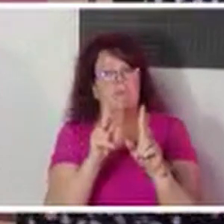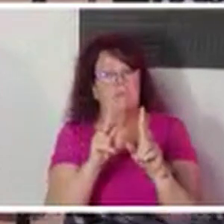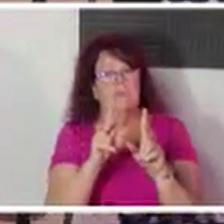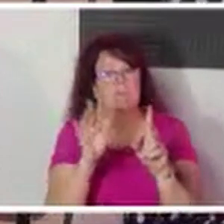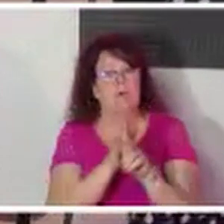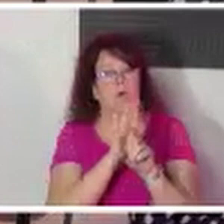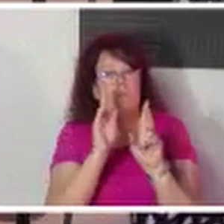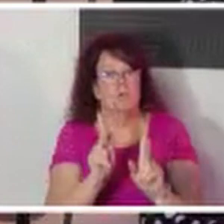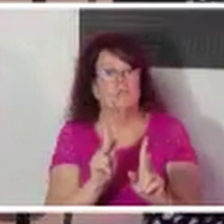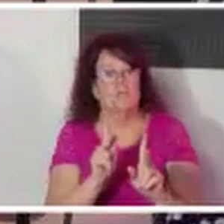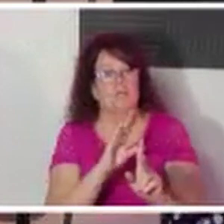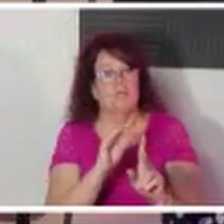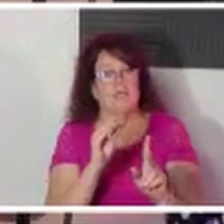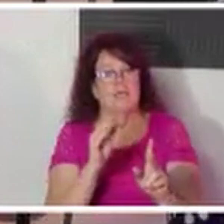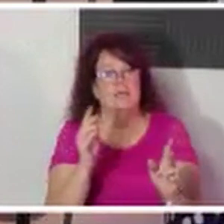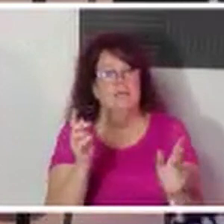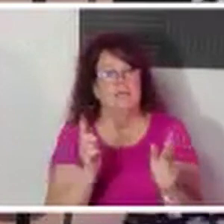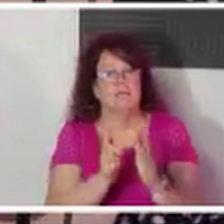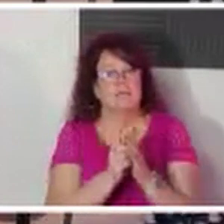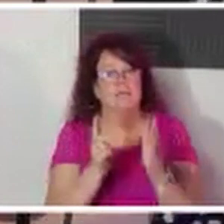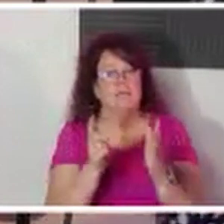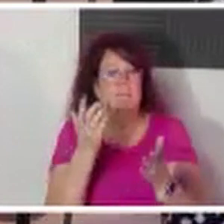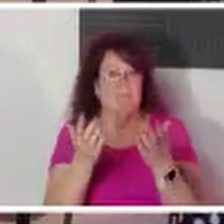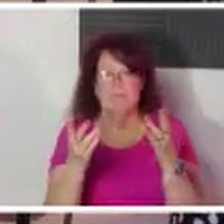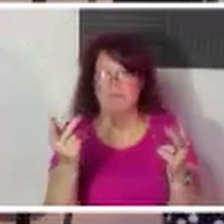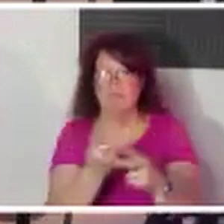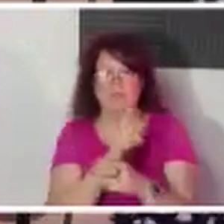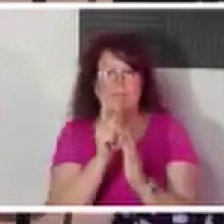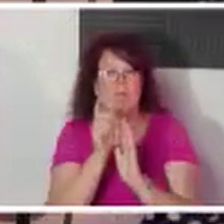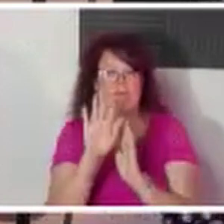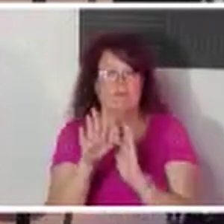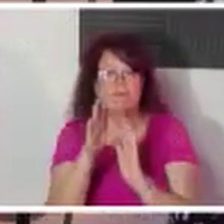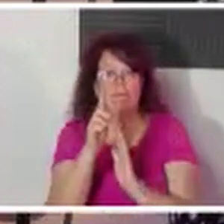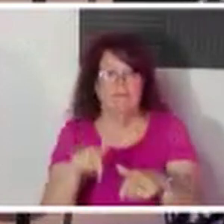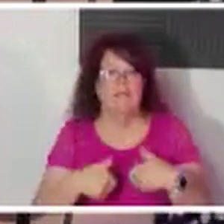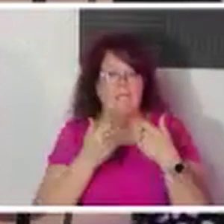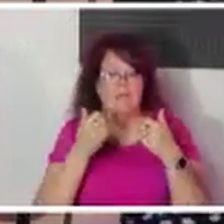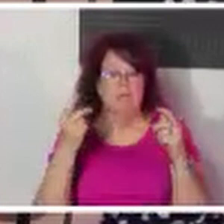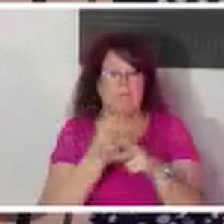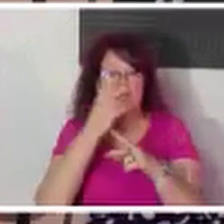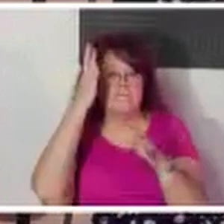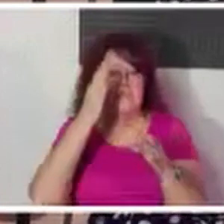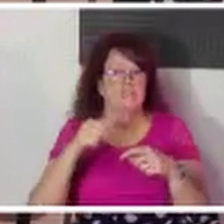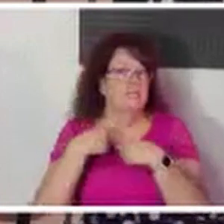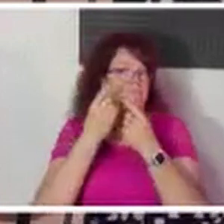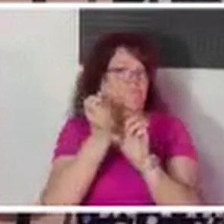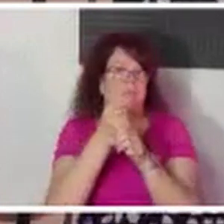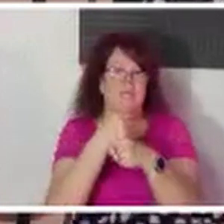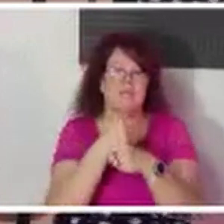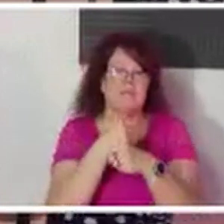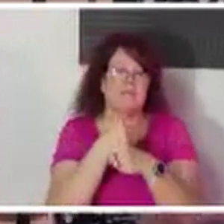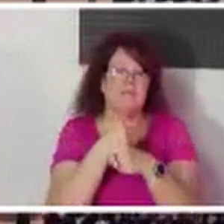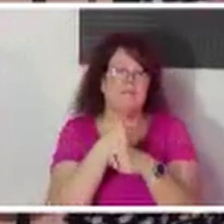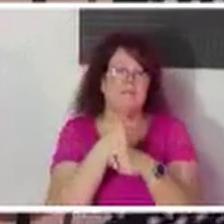person and more than just potentially what could have been the worst moment of their life or the worst decision they ever made.